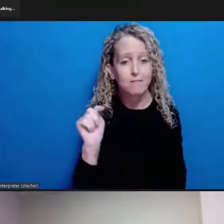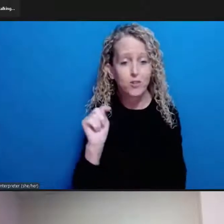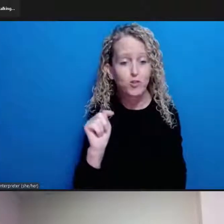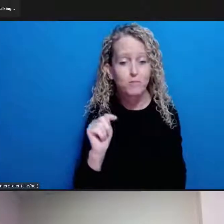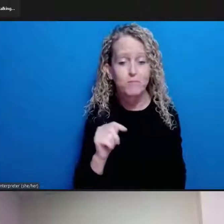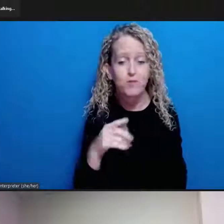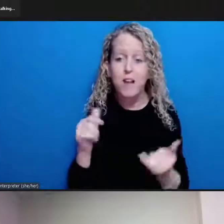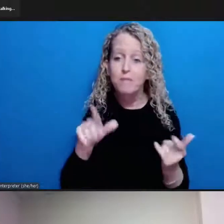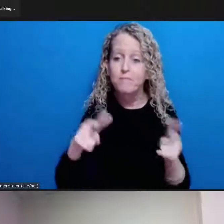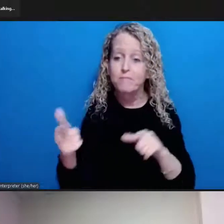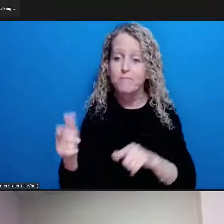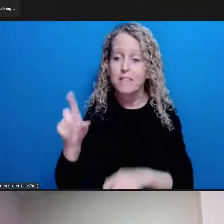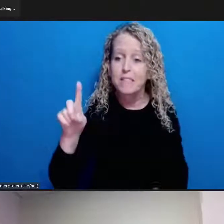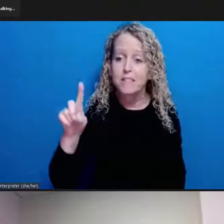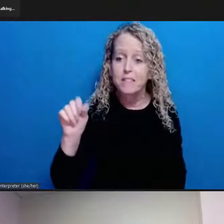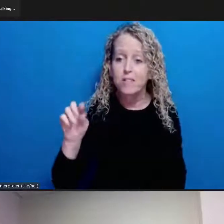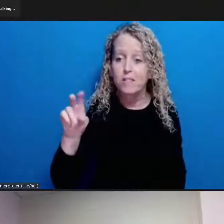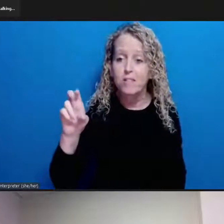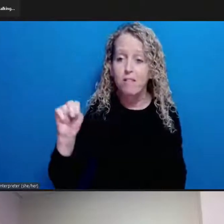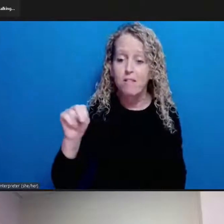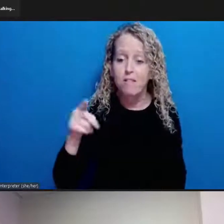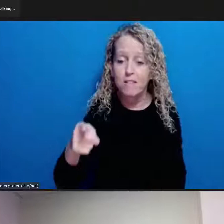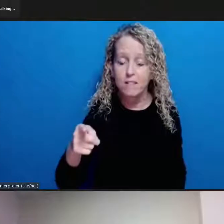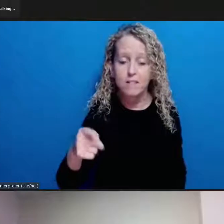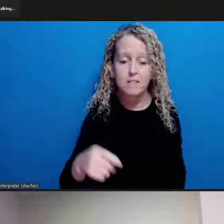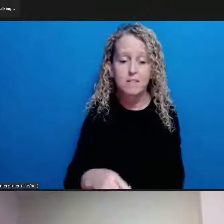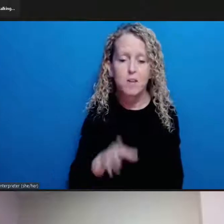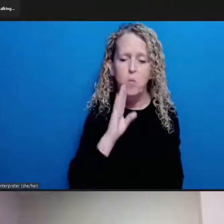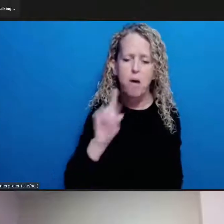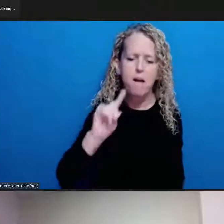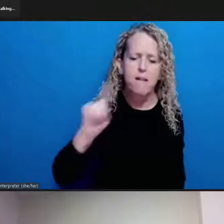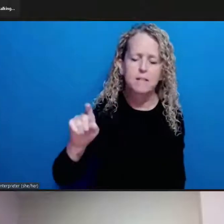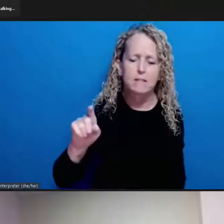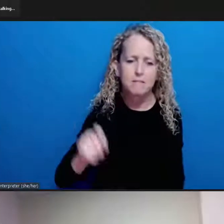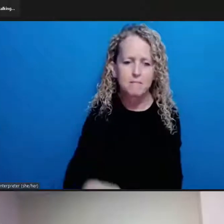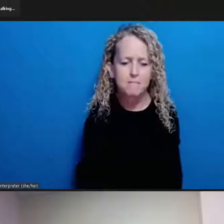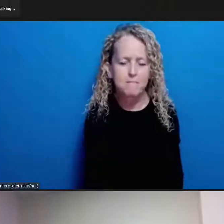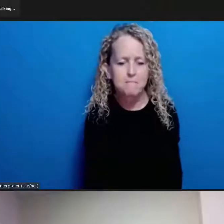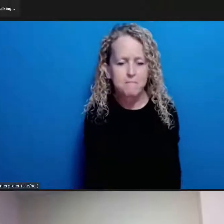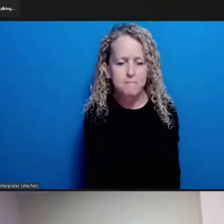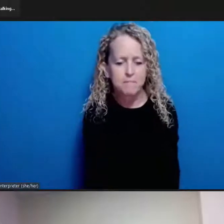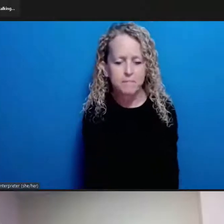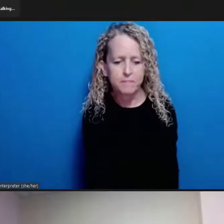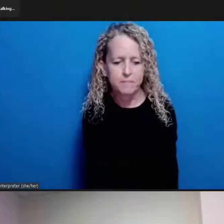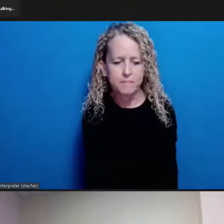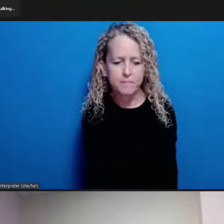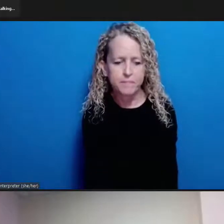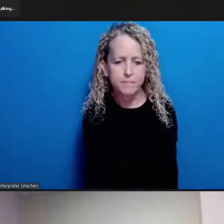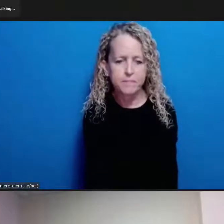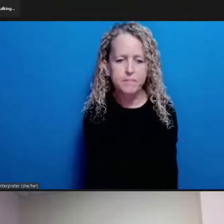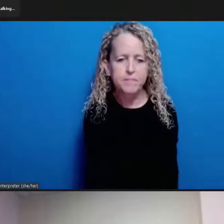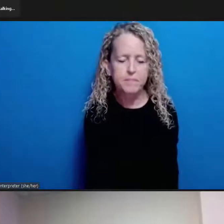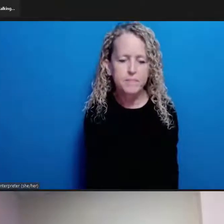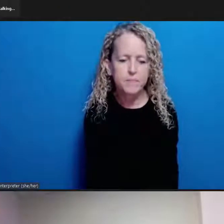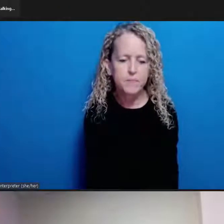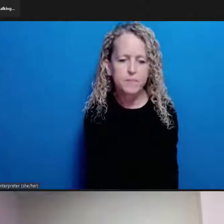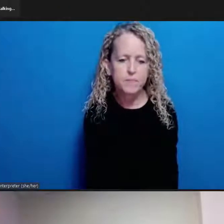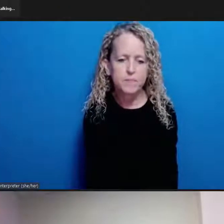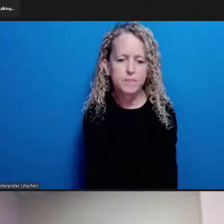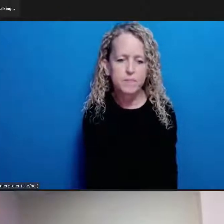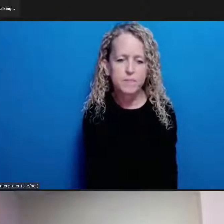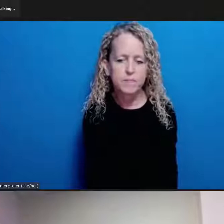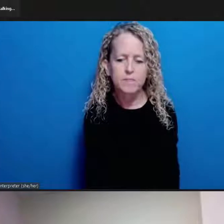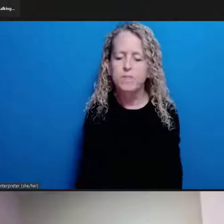to you. I think with this first question, can you tell us what perhaps your 2 or